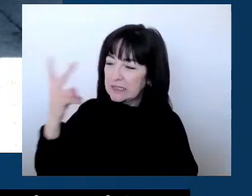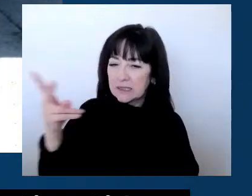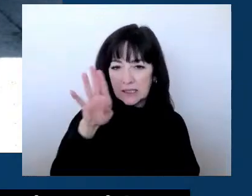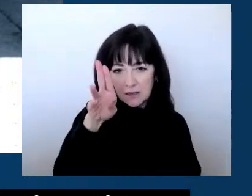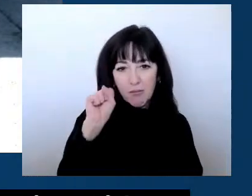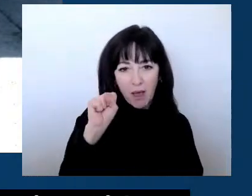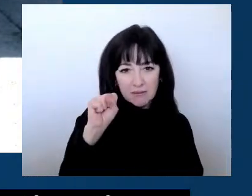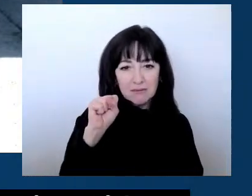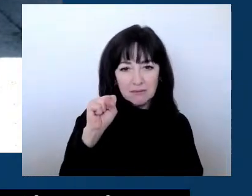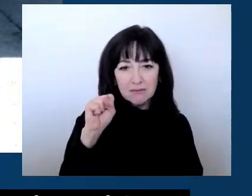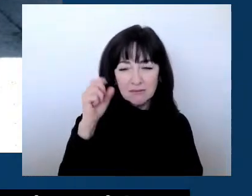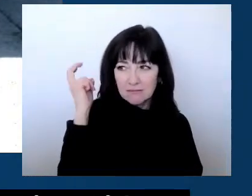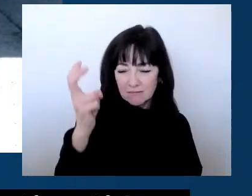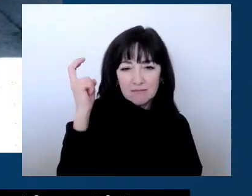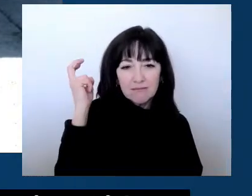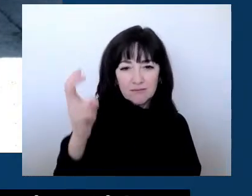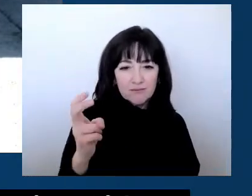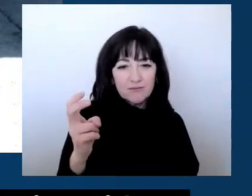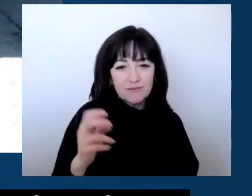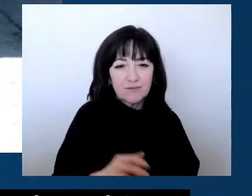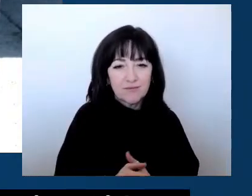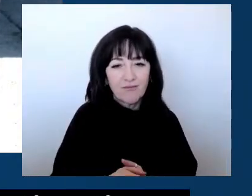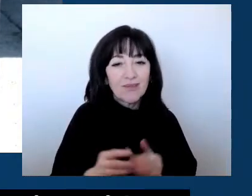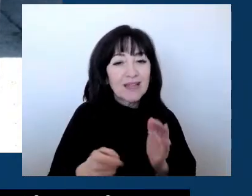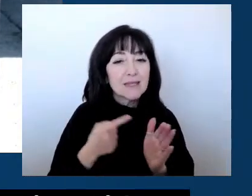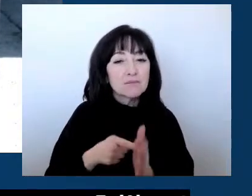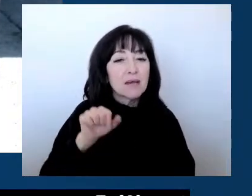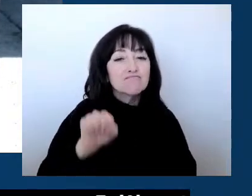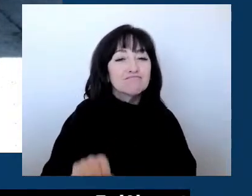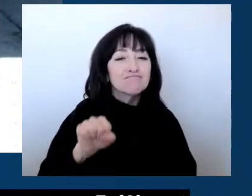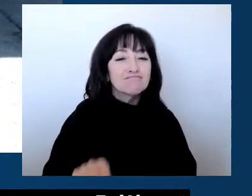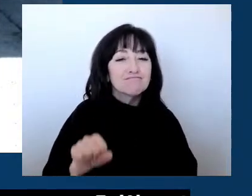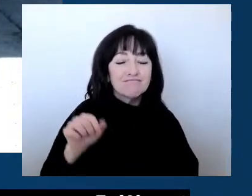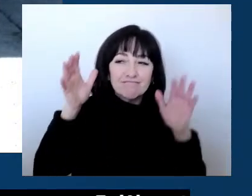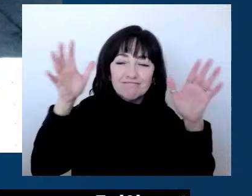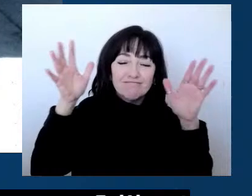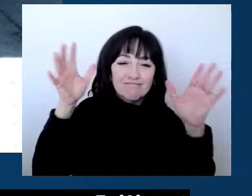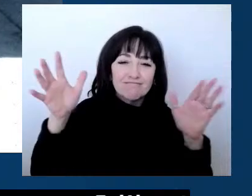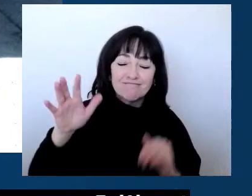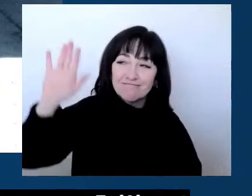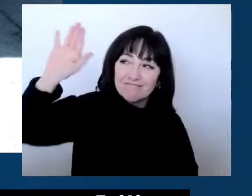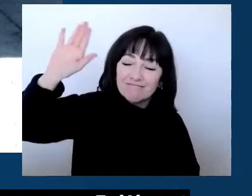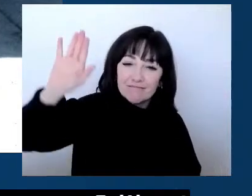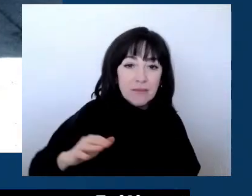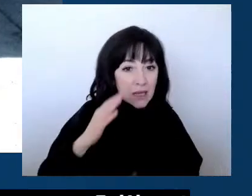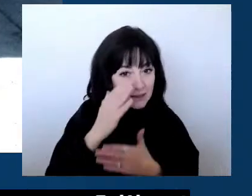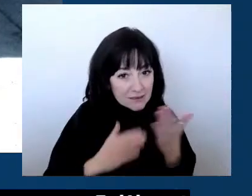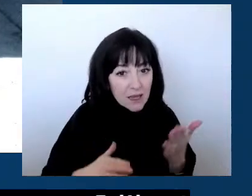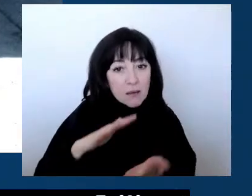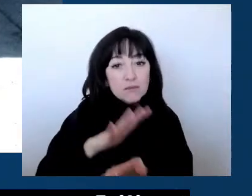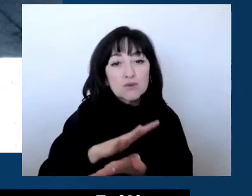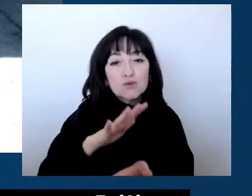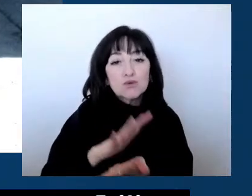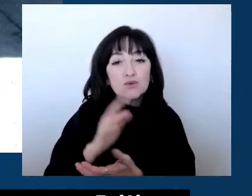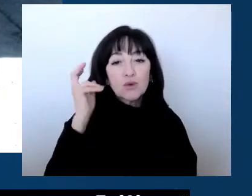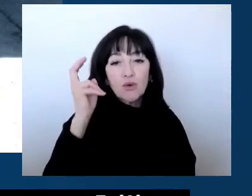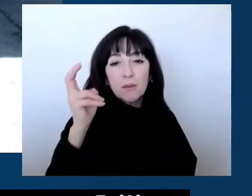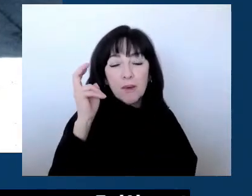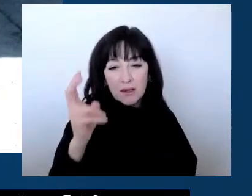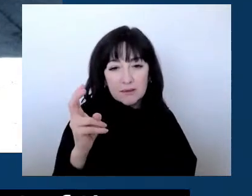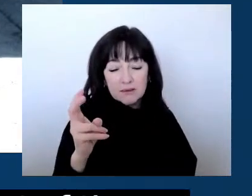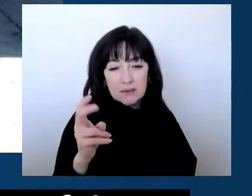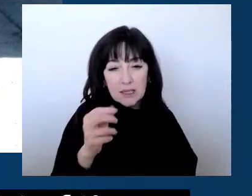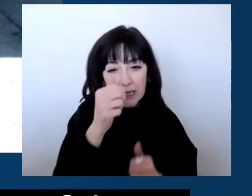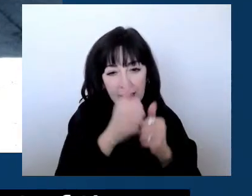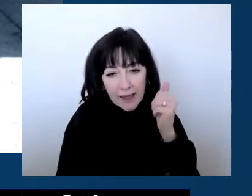times the buses blow their horn. And a bunch of them are school buses. Cool. And for every DART bus